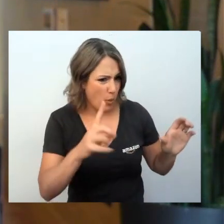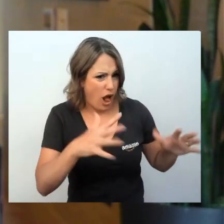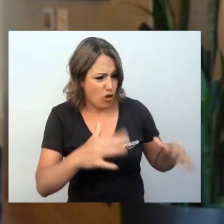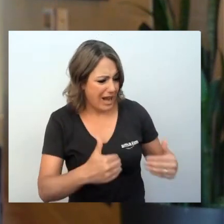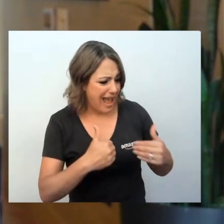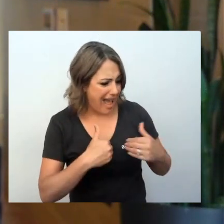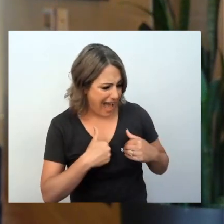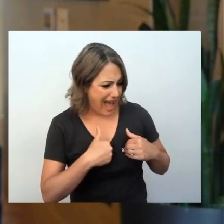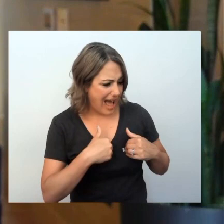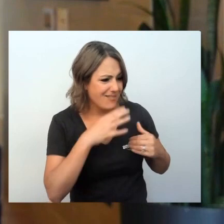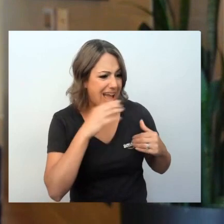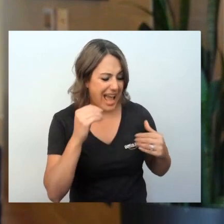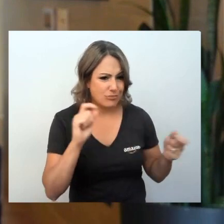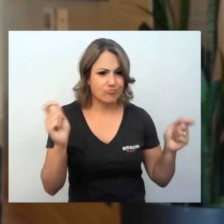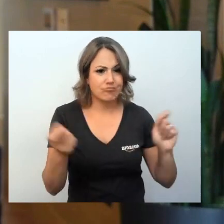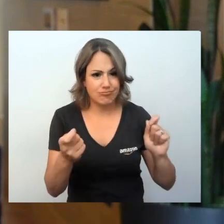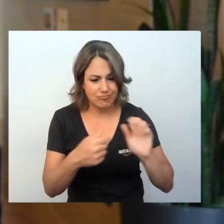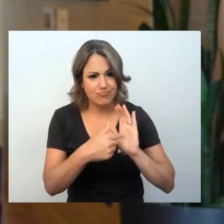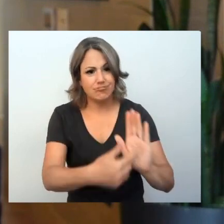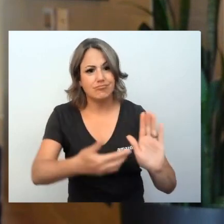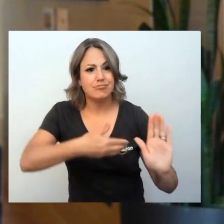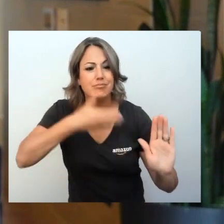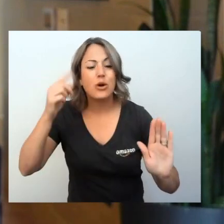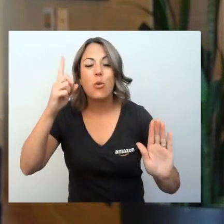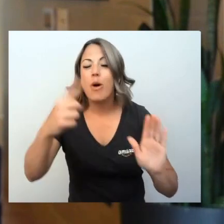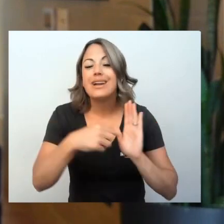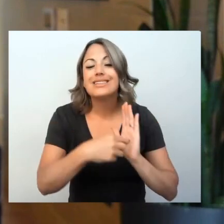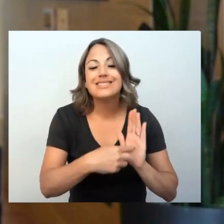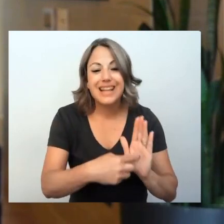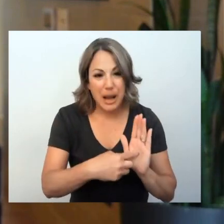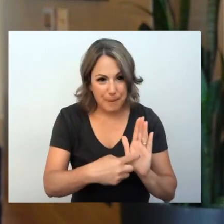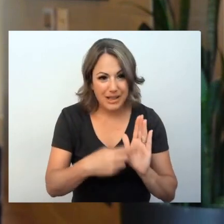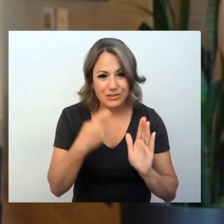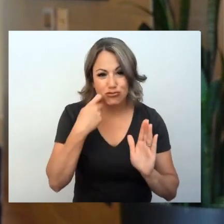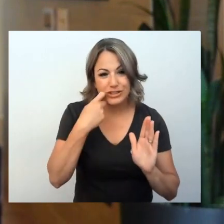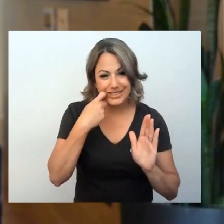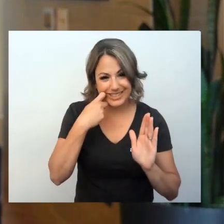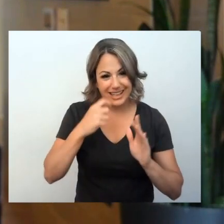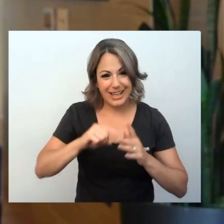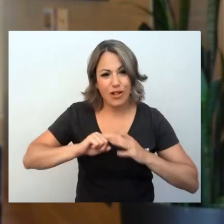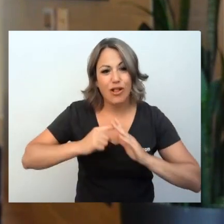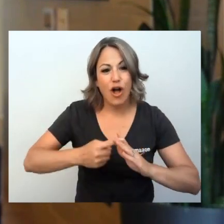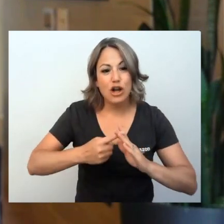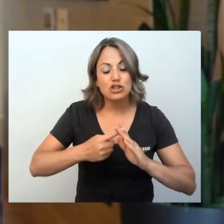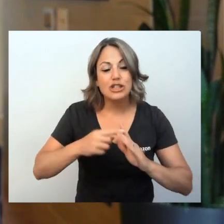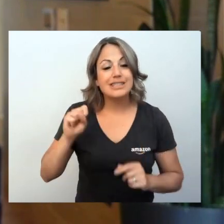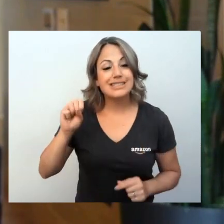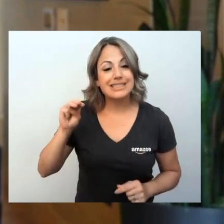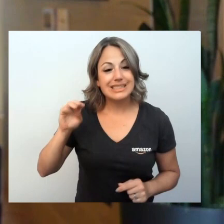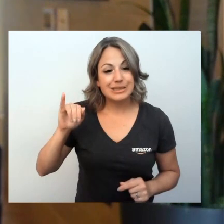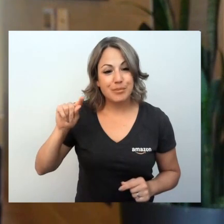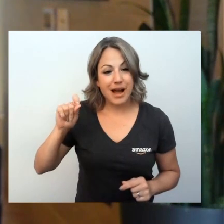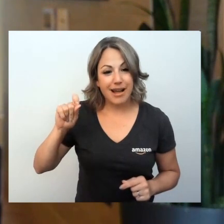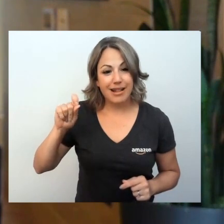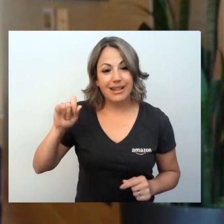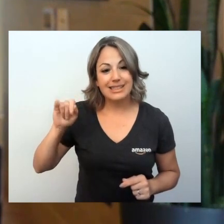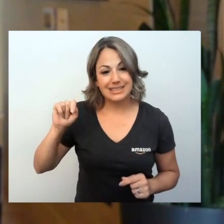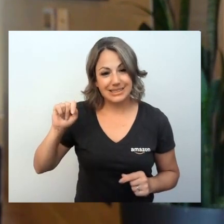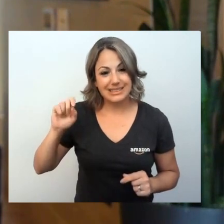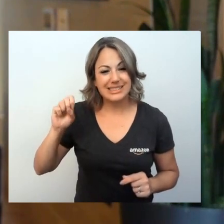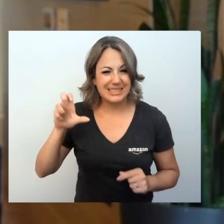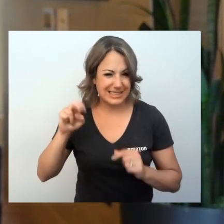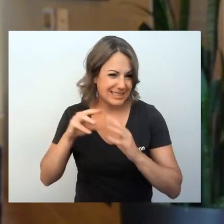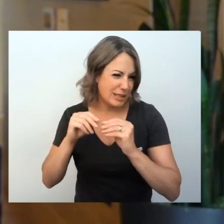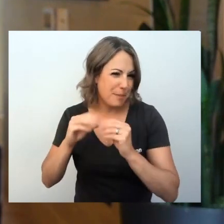awesome brand activations for them. And an example of that is our recently launched Smile It Summer campaign. The idea came about because